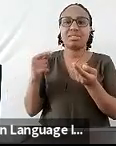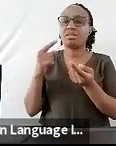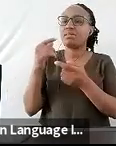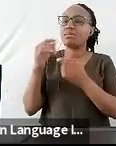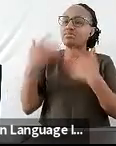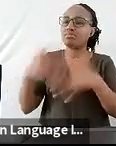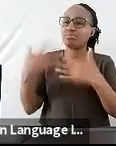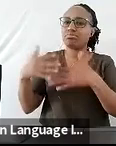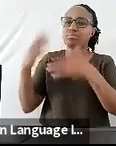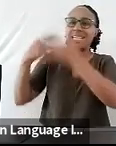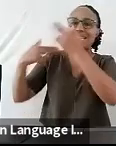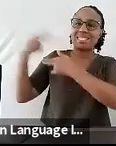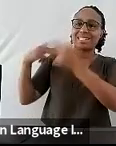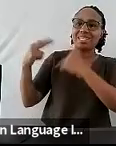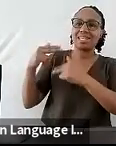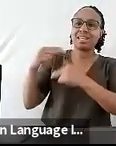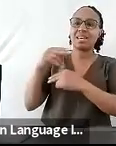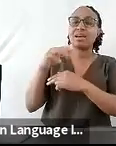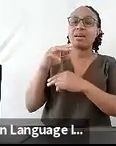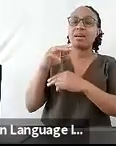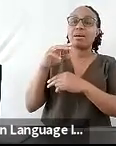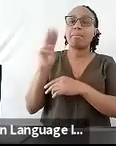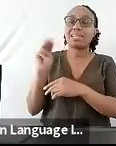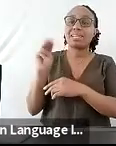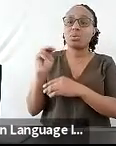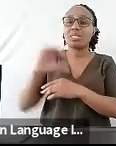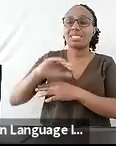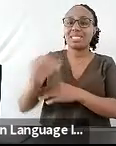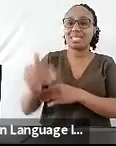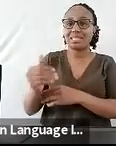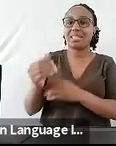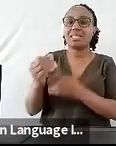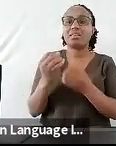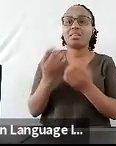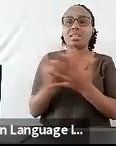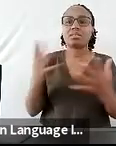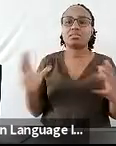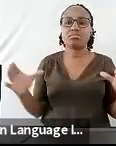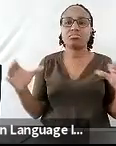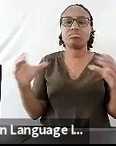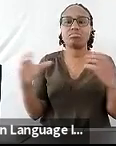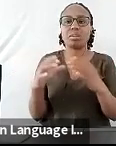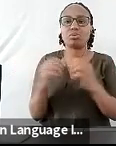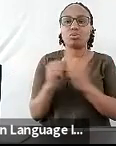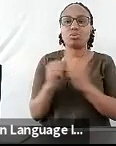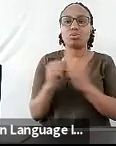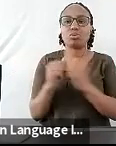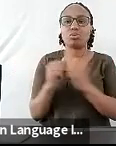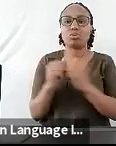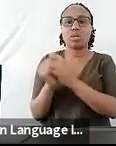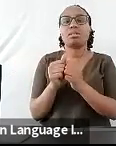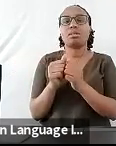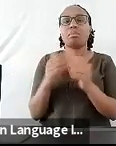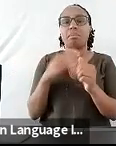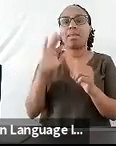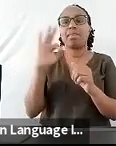this stuff comes together, just like any other capital. So my third choice would be Mexico City. Nice. Thank